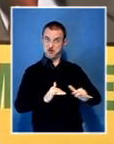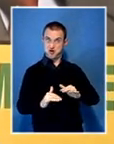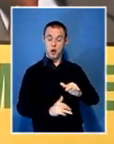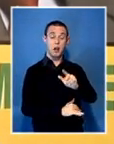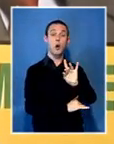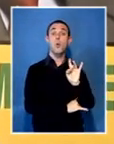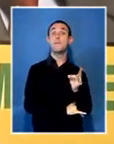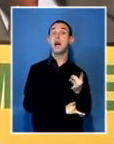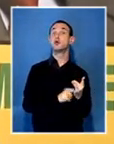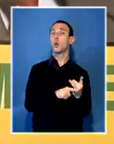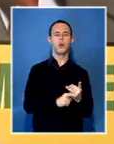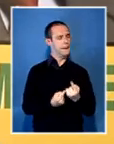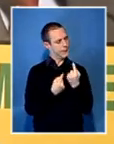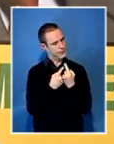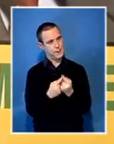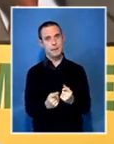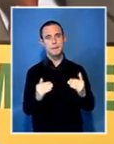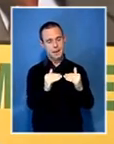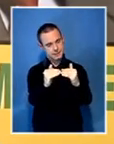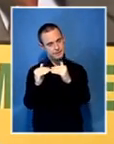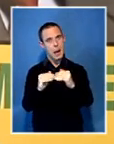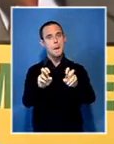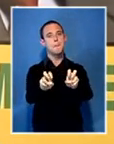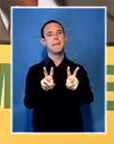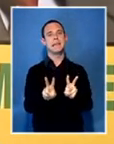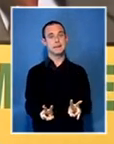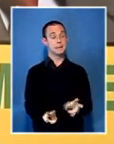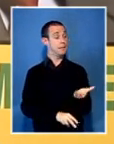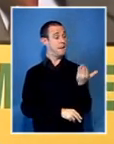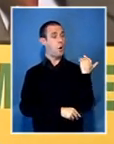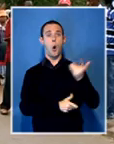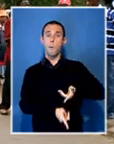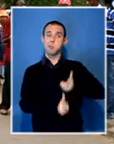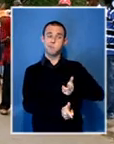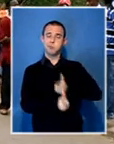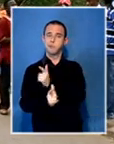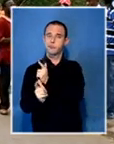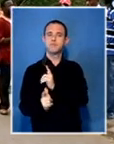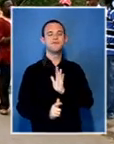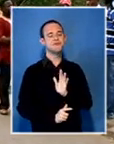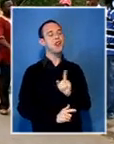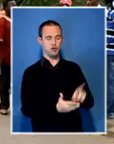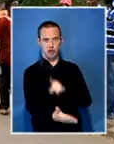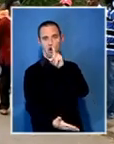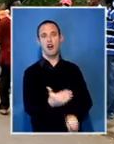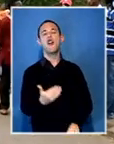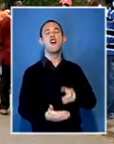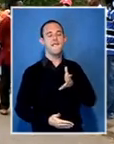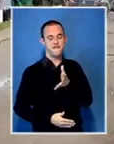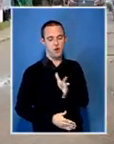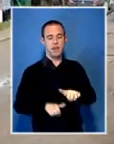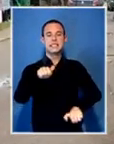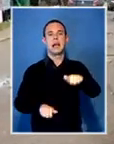killings that took place in the past, and will want to ensure that there is stability. It remains to be seen if peace